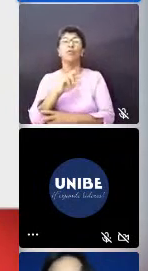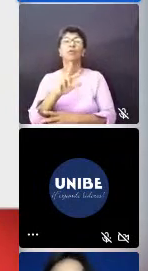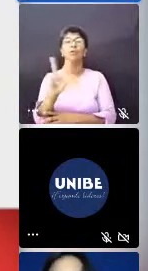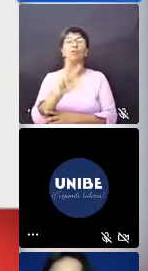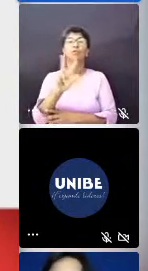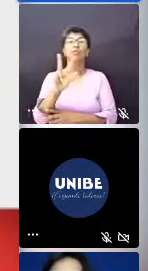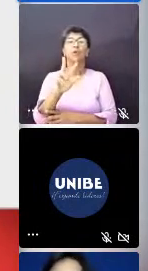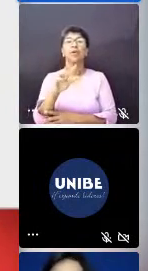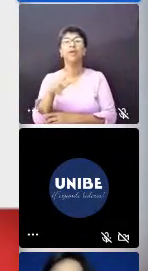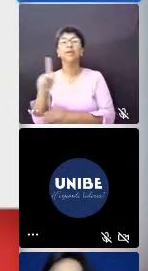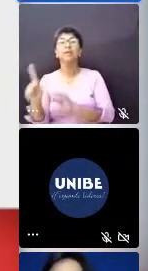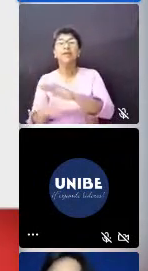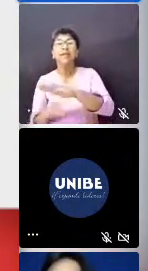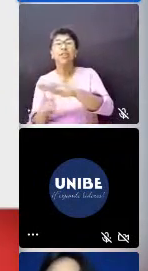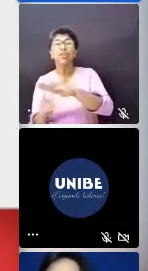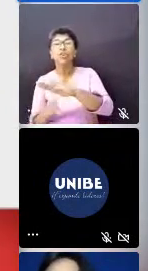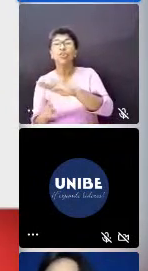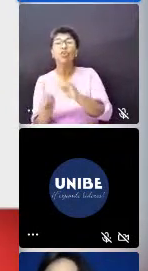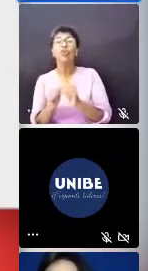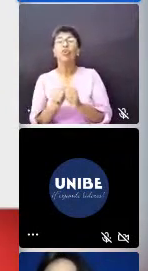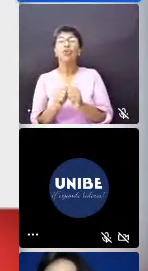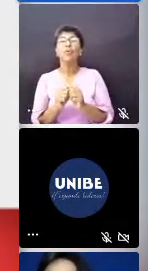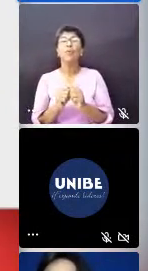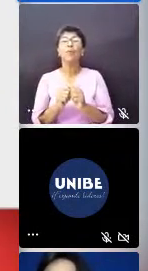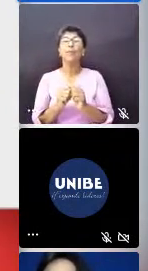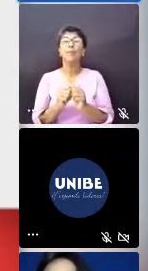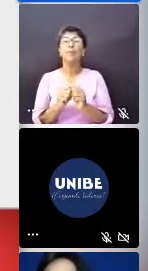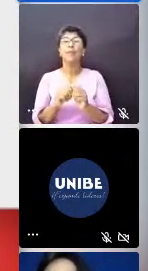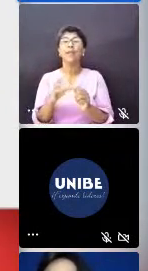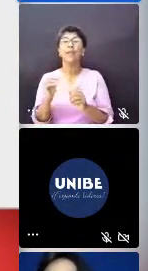and kindergartens, and